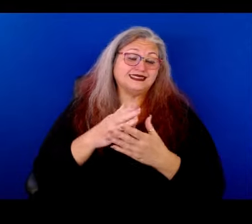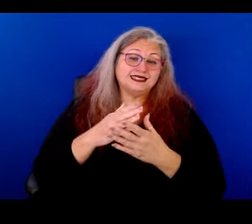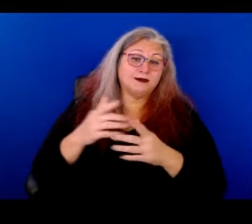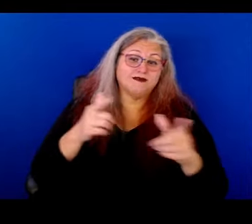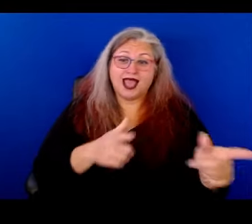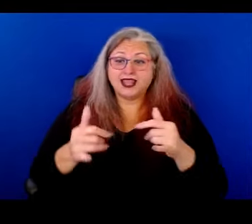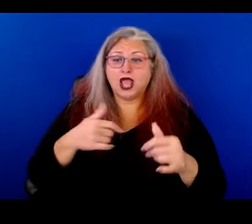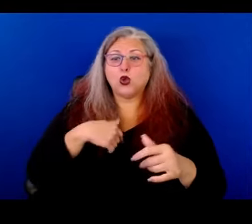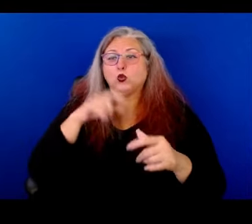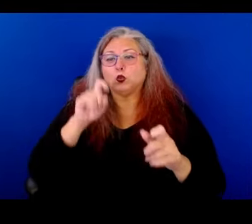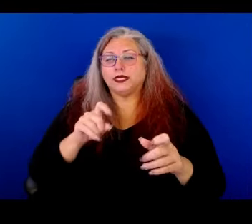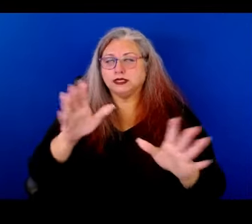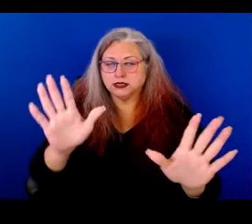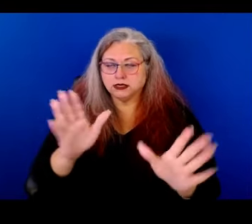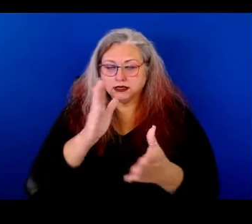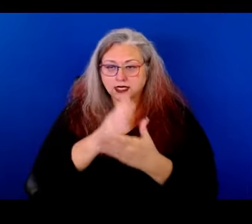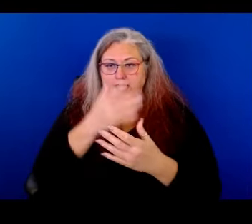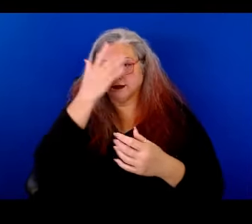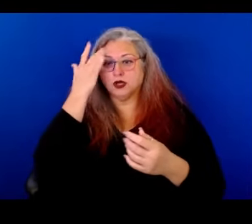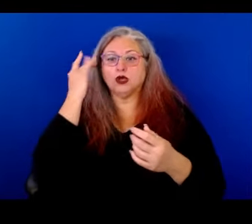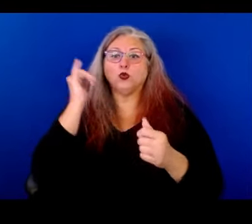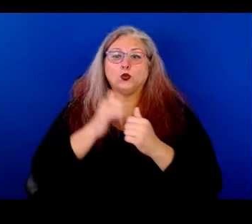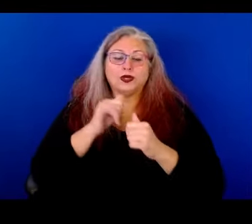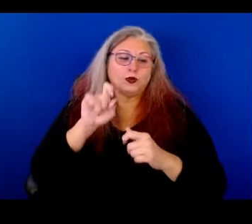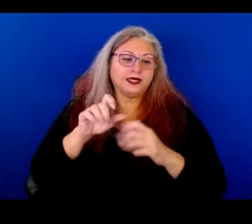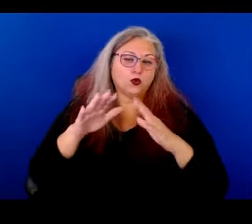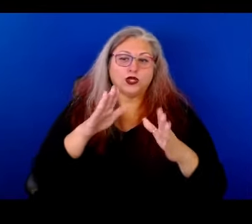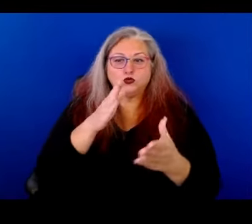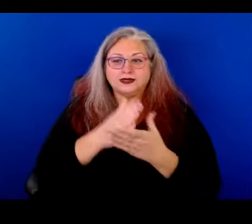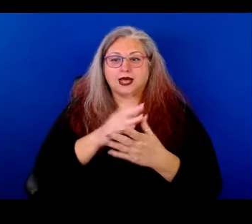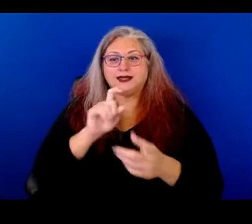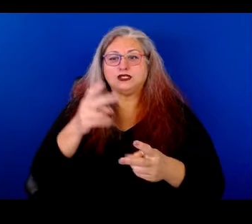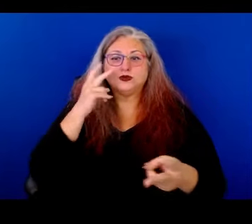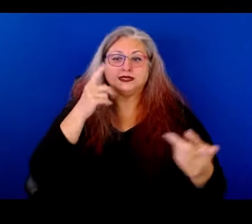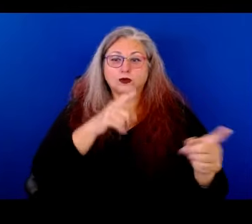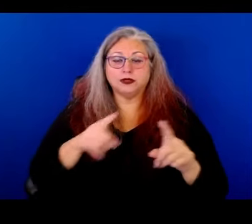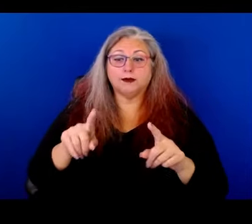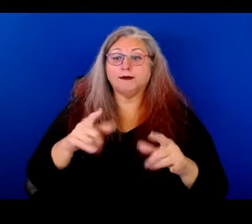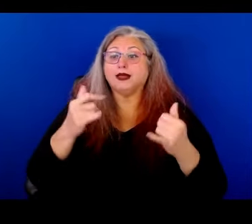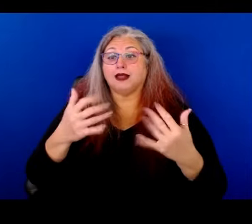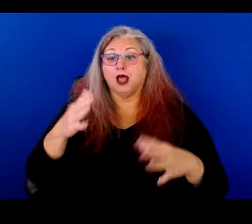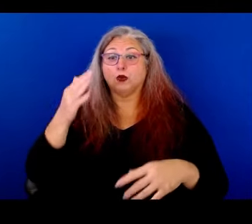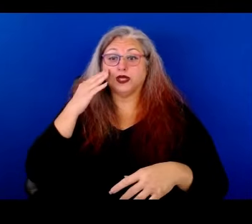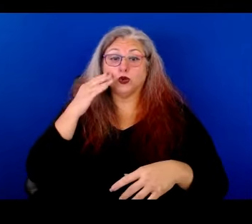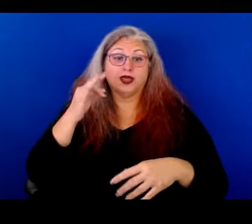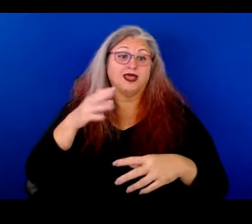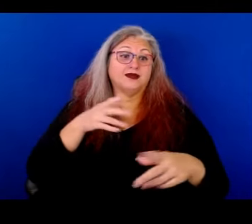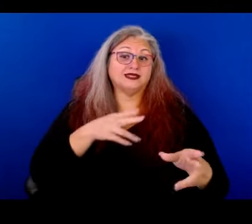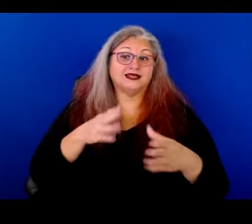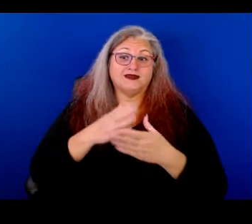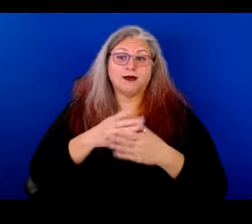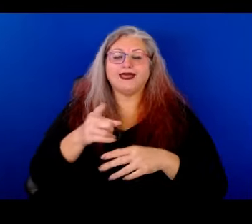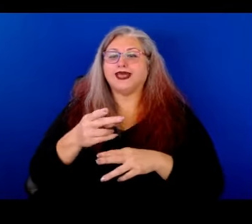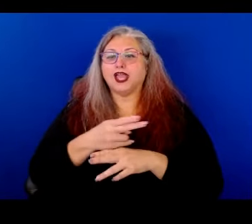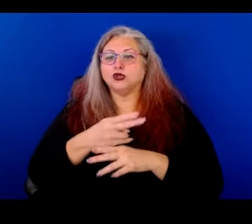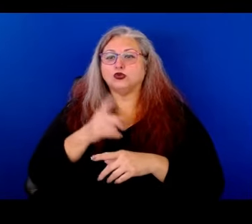We need a ceasefire. We need the fog of war to stop. We need to see what was happening. But now we know that a ceasefire is used